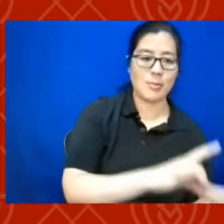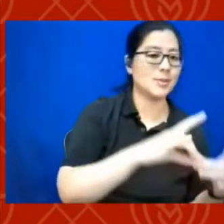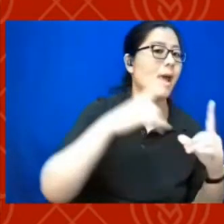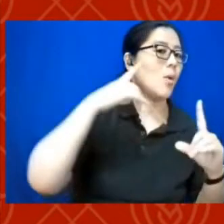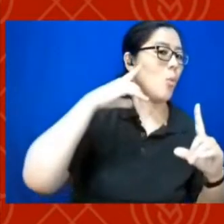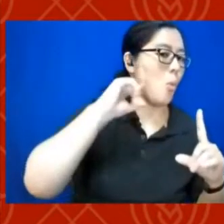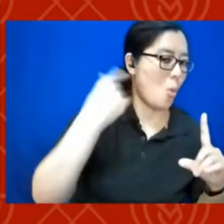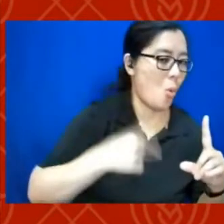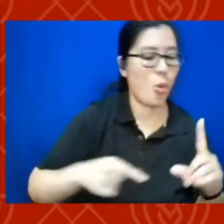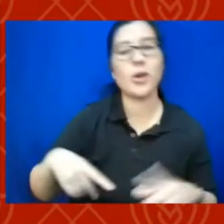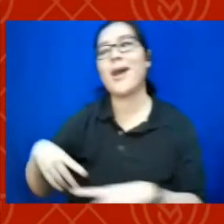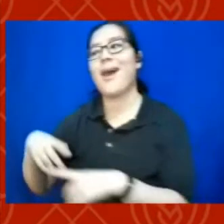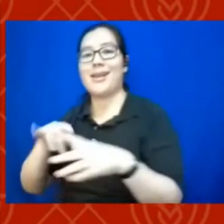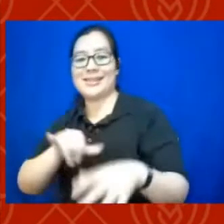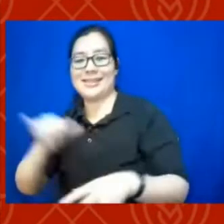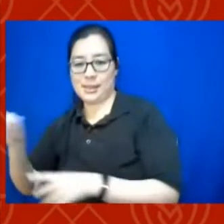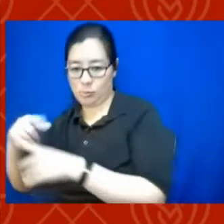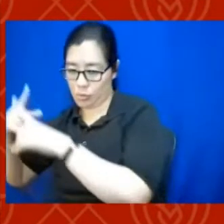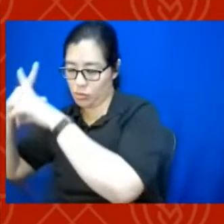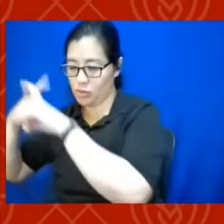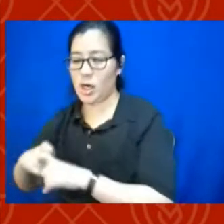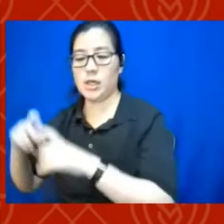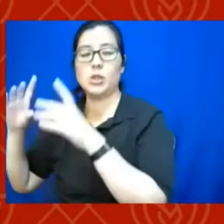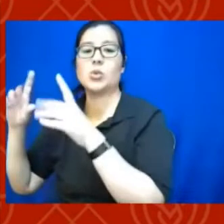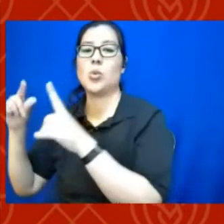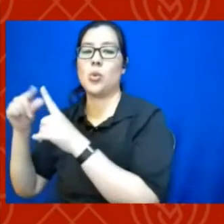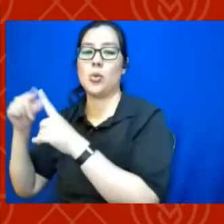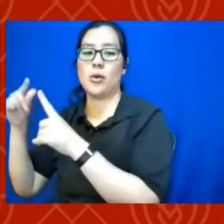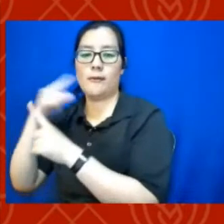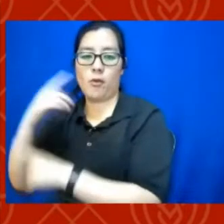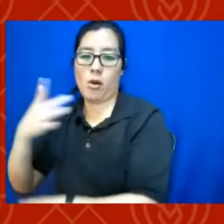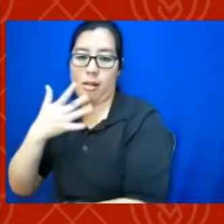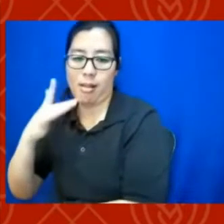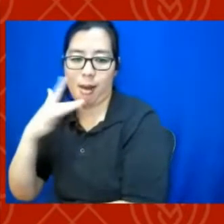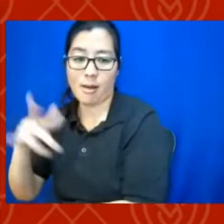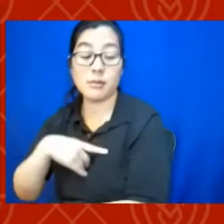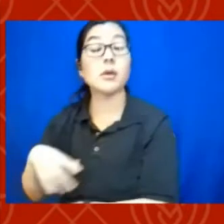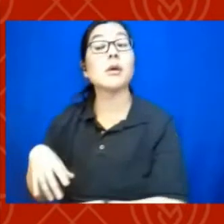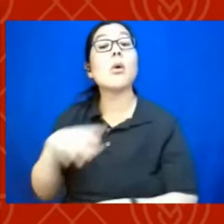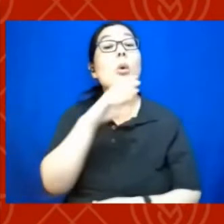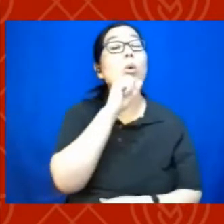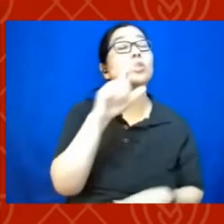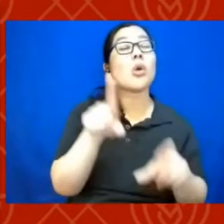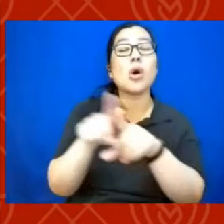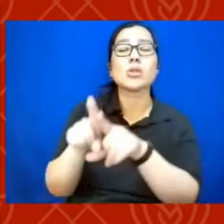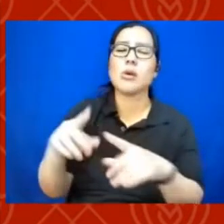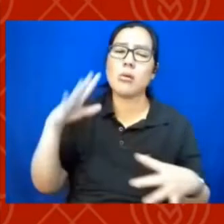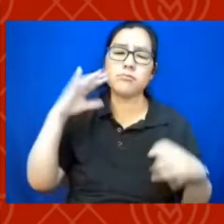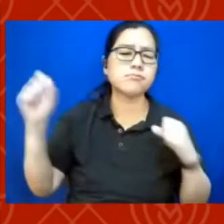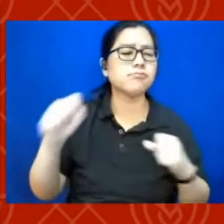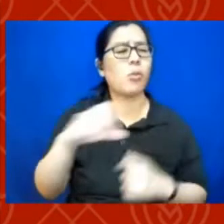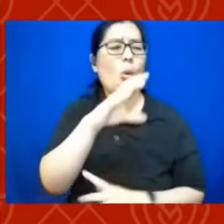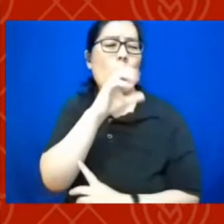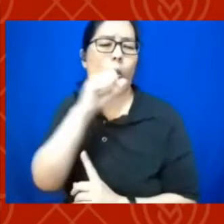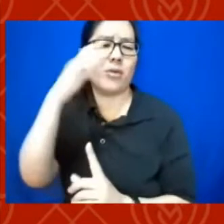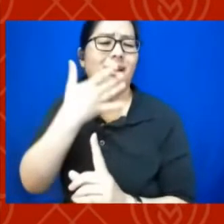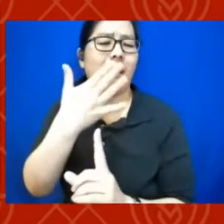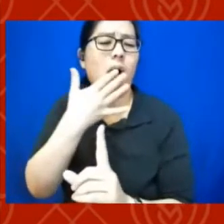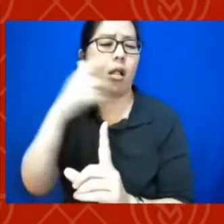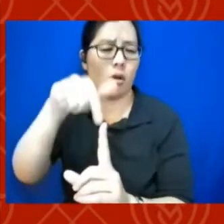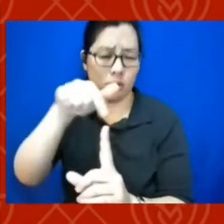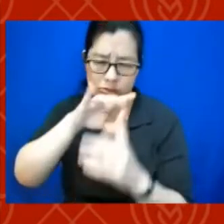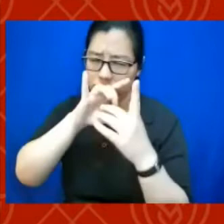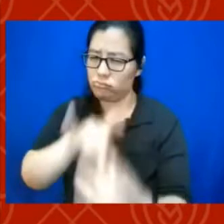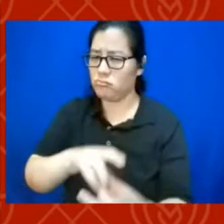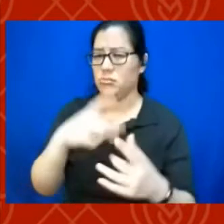luck. Oranges and tangerines are also a bright and vibrant orange. This color is associated with good fortune. I remember every year in